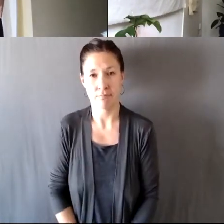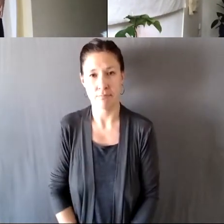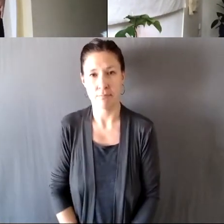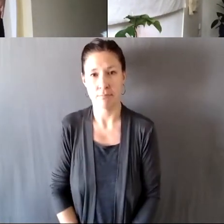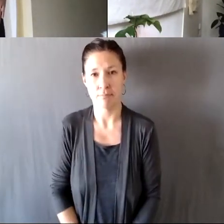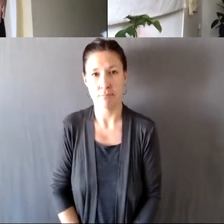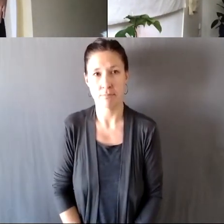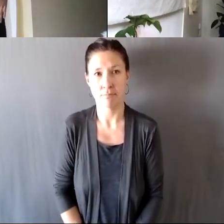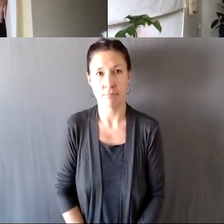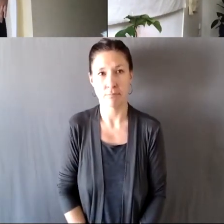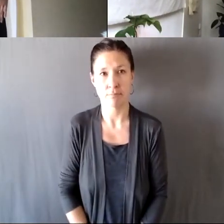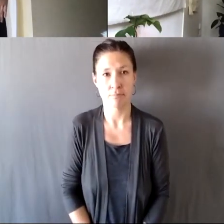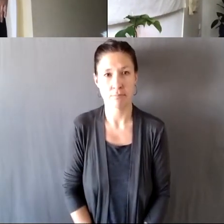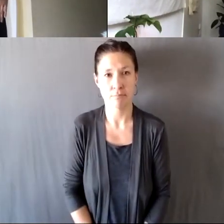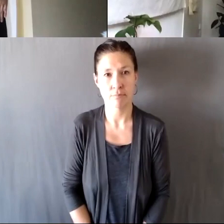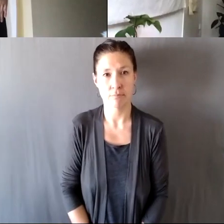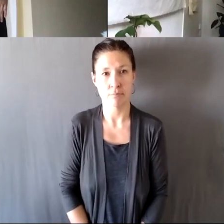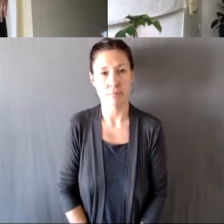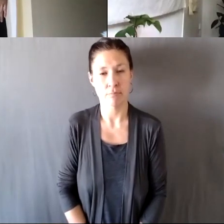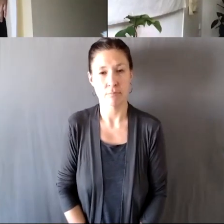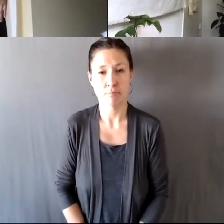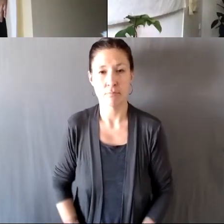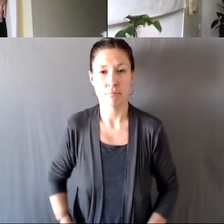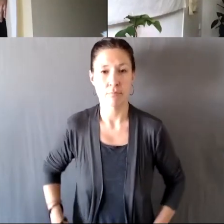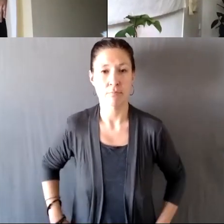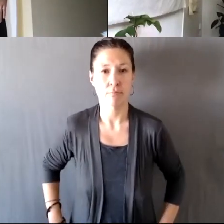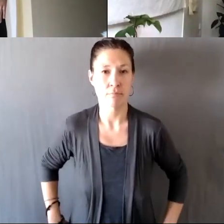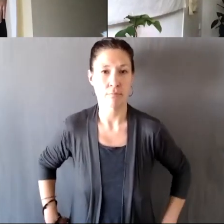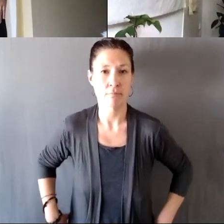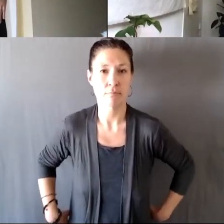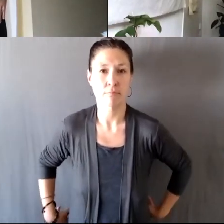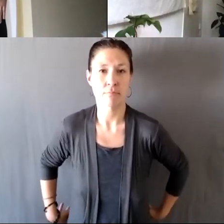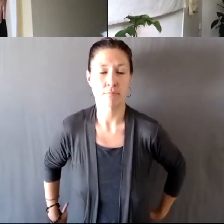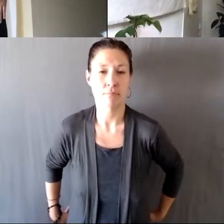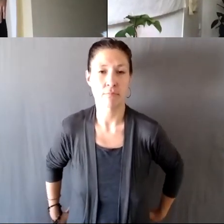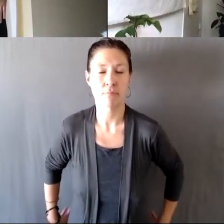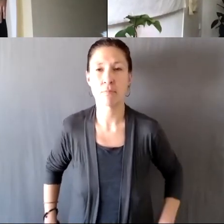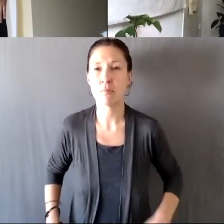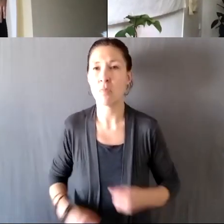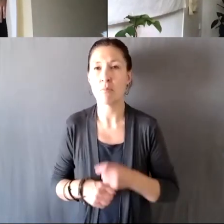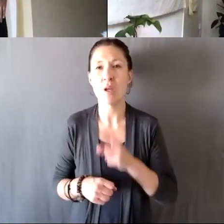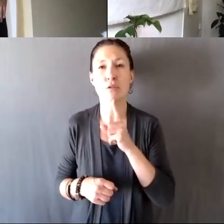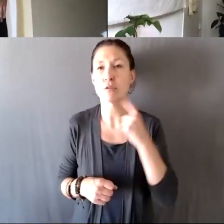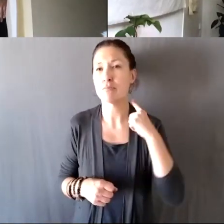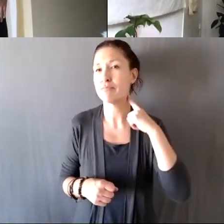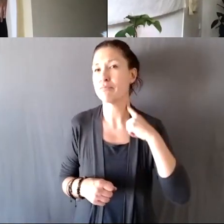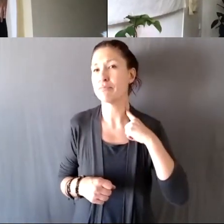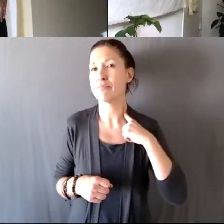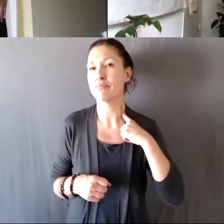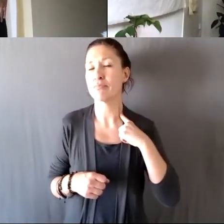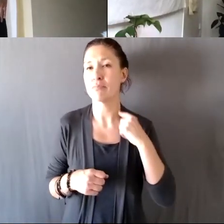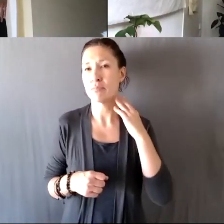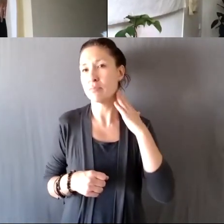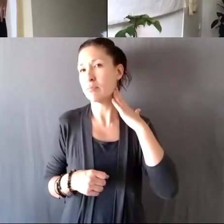follow. So the neck is long and straight as we gaze up across the